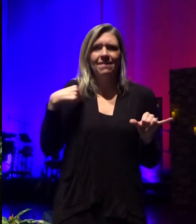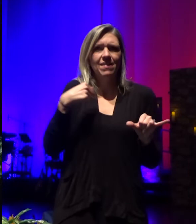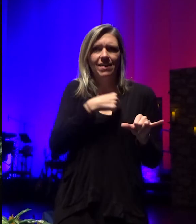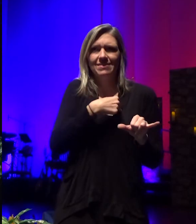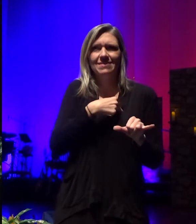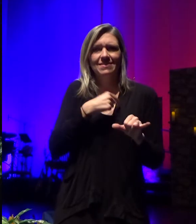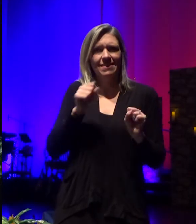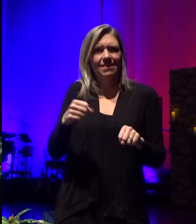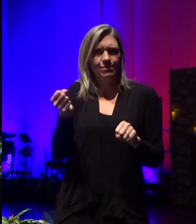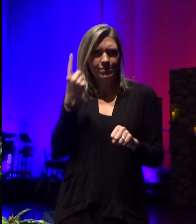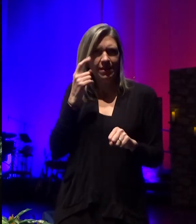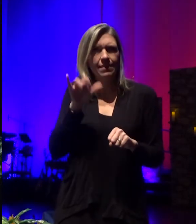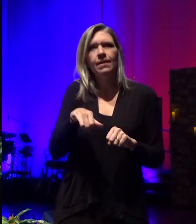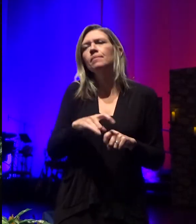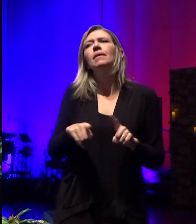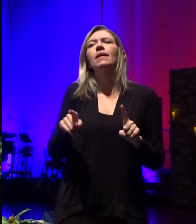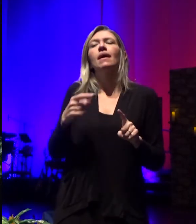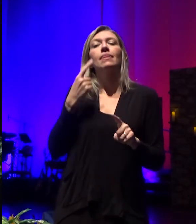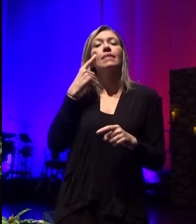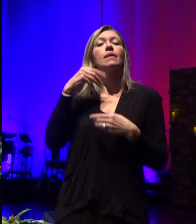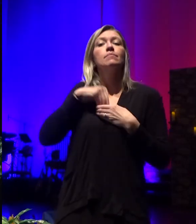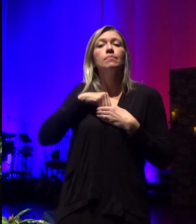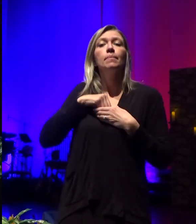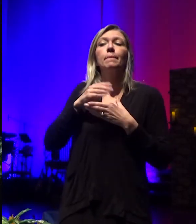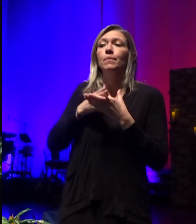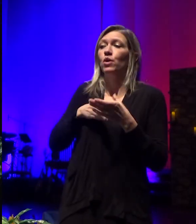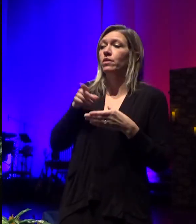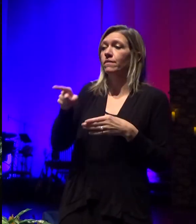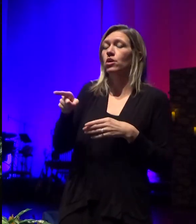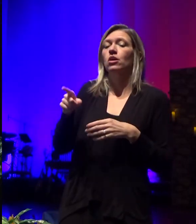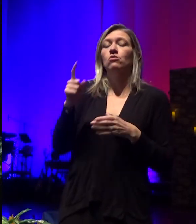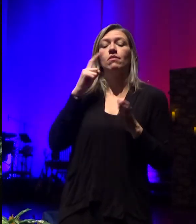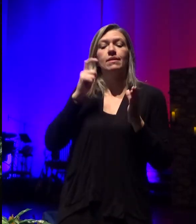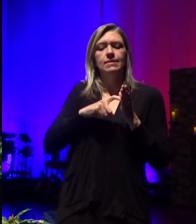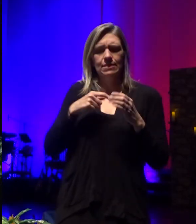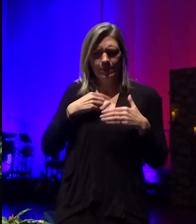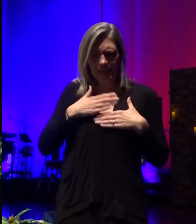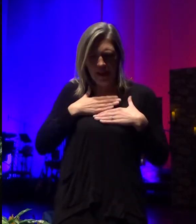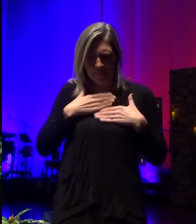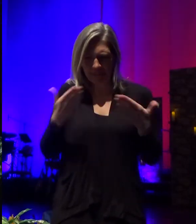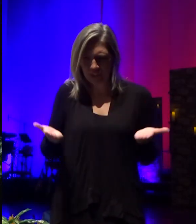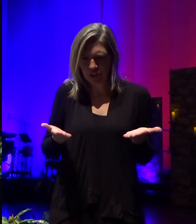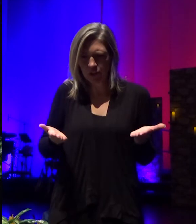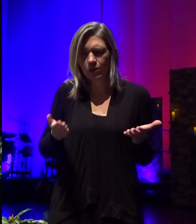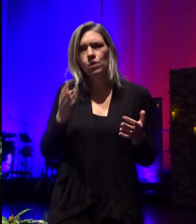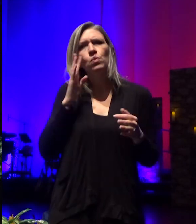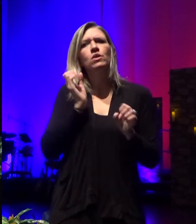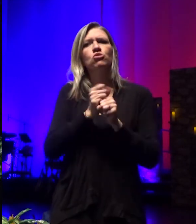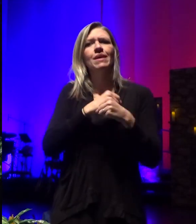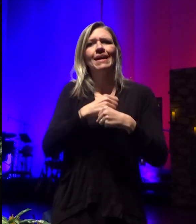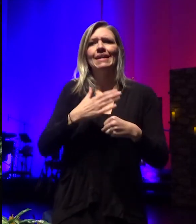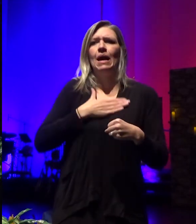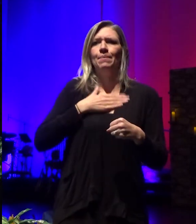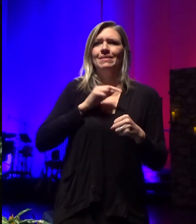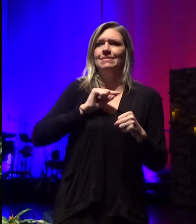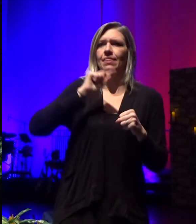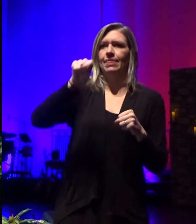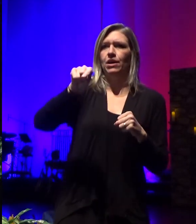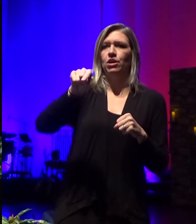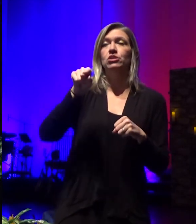But I think a part of her said, "I was happy here. I'm going to create happiness there." And she called it her cruise